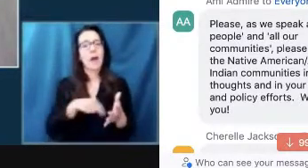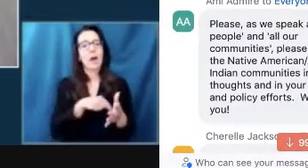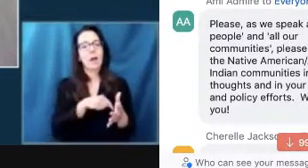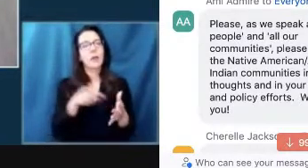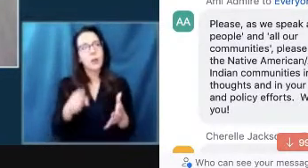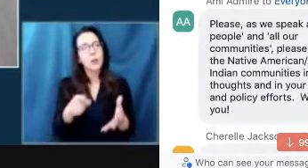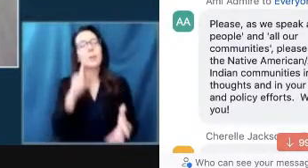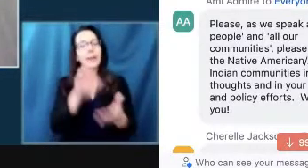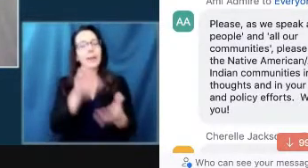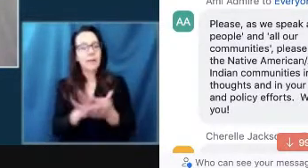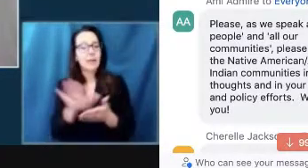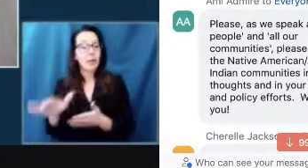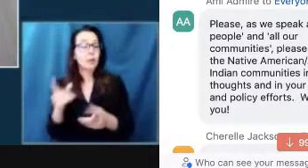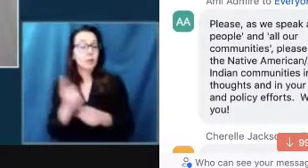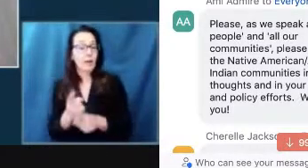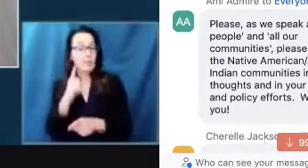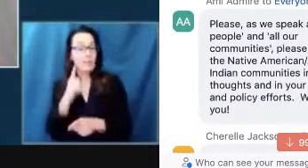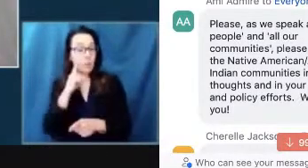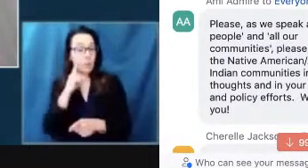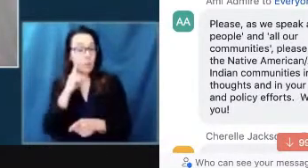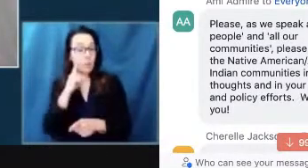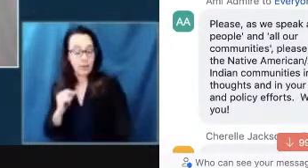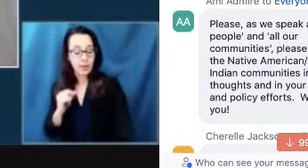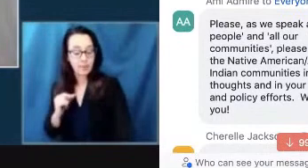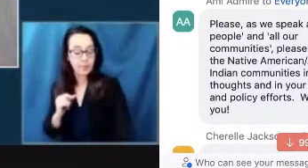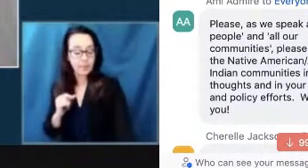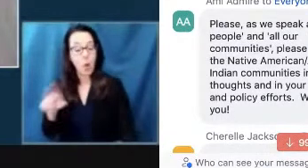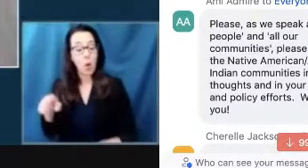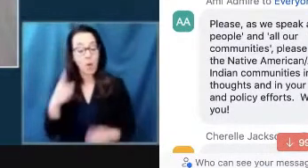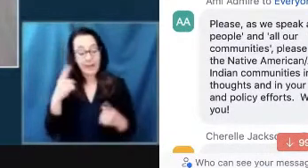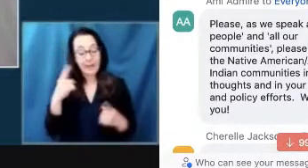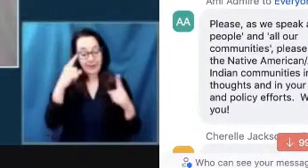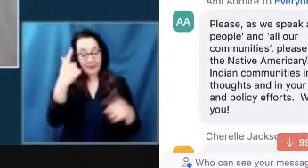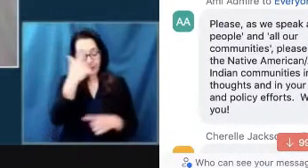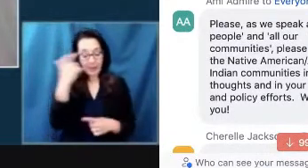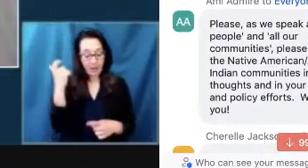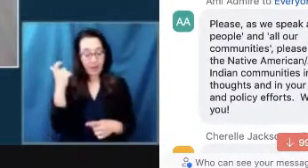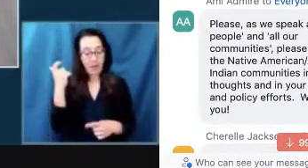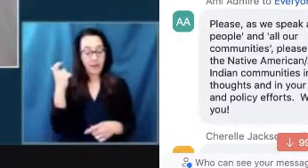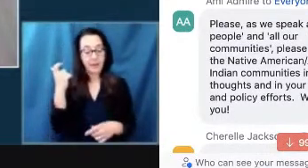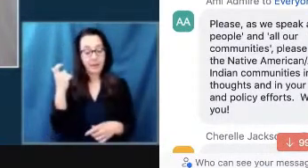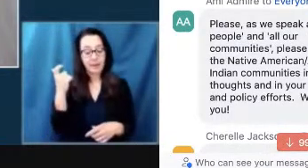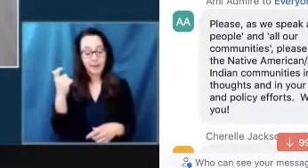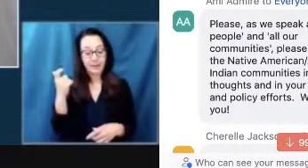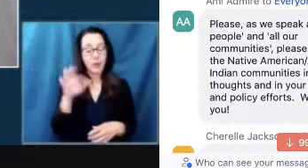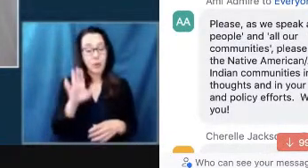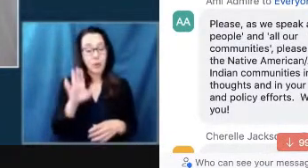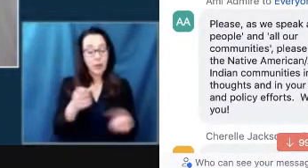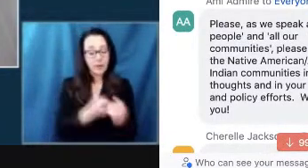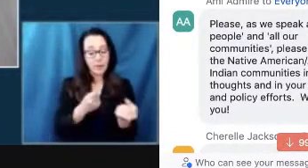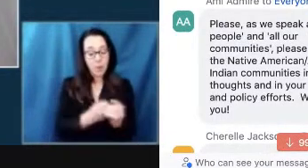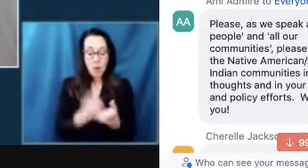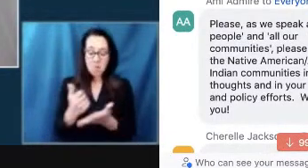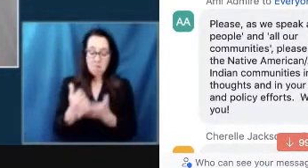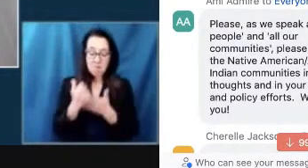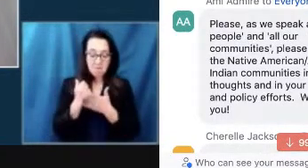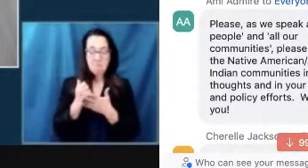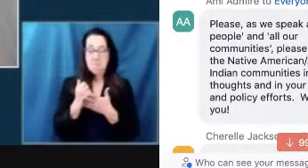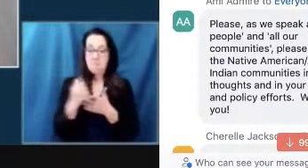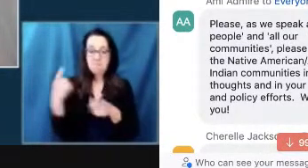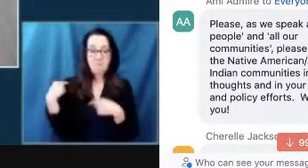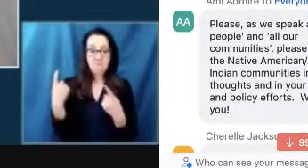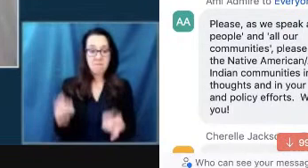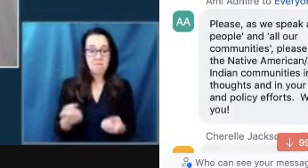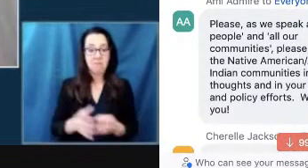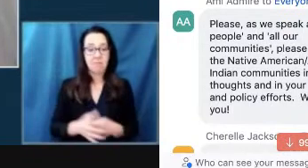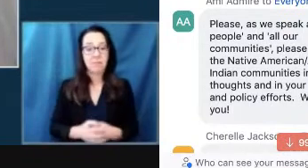At times, we were only able to have success because your support pushed us over the top. Because we were together, your